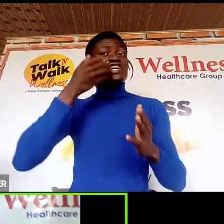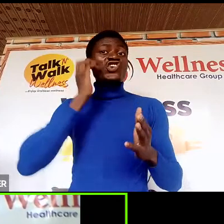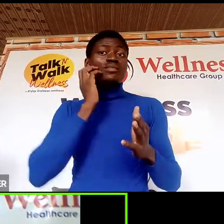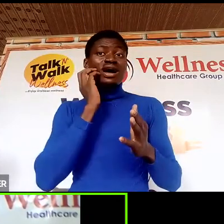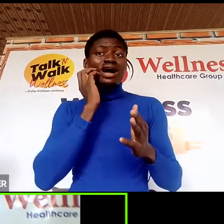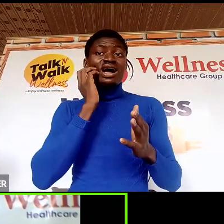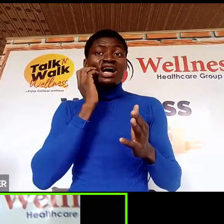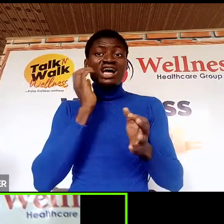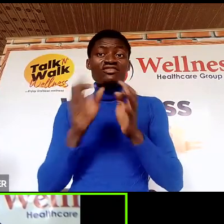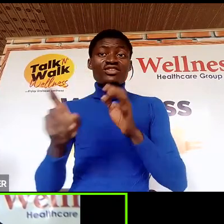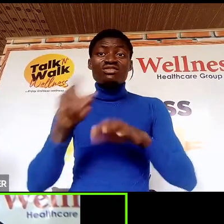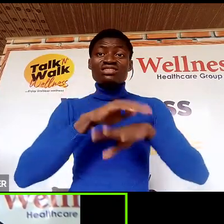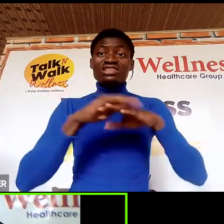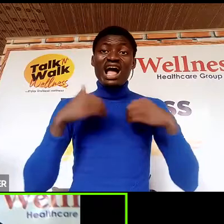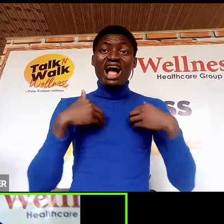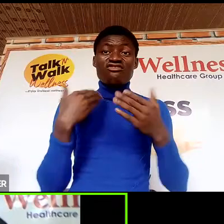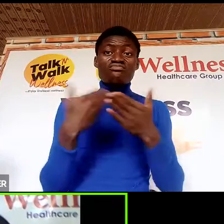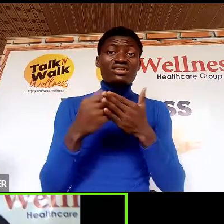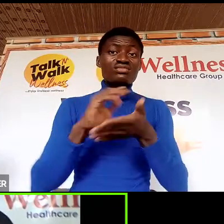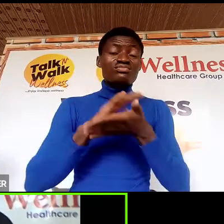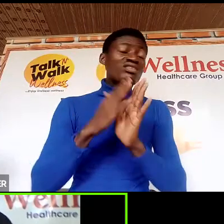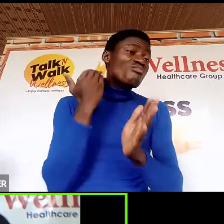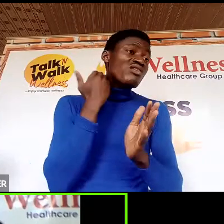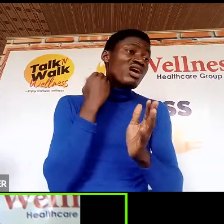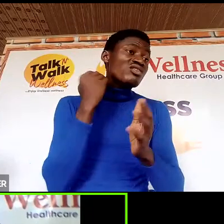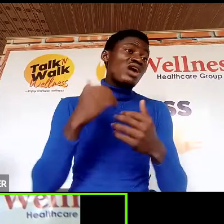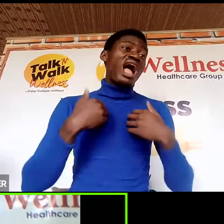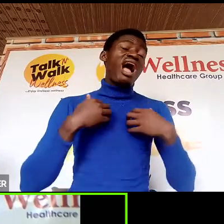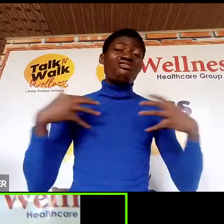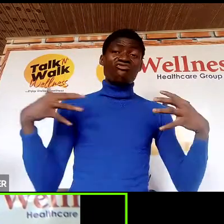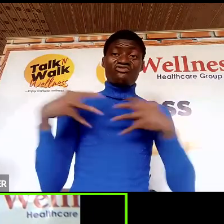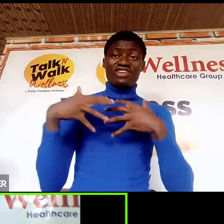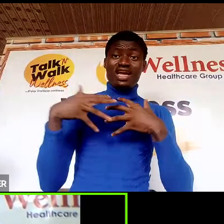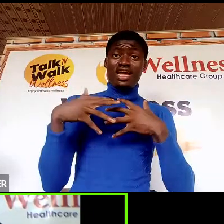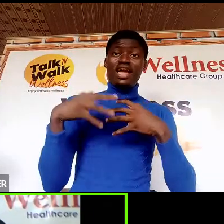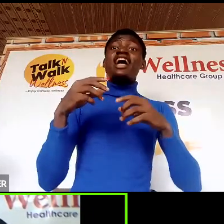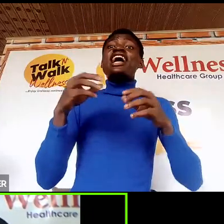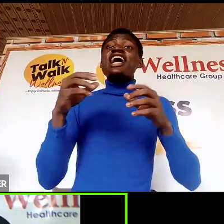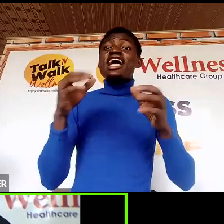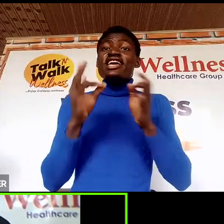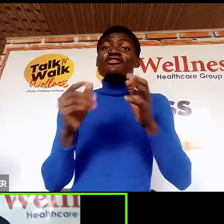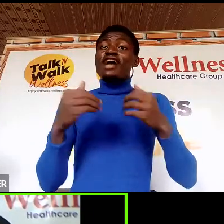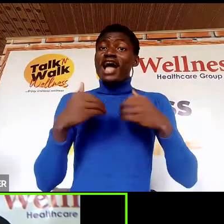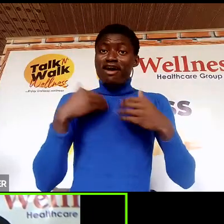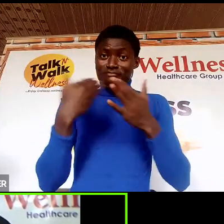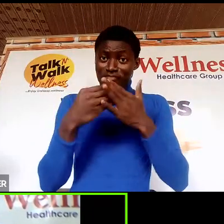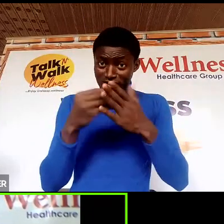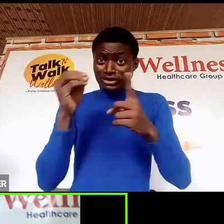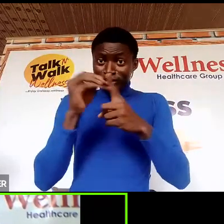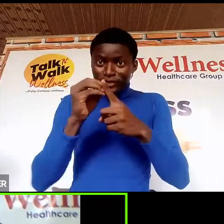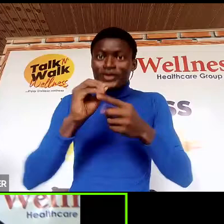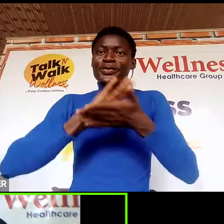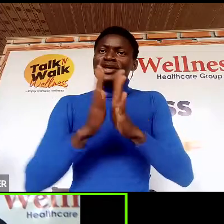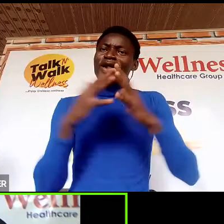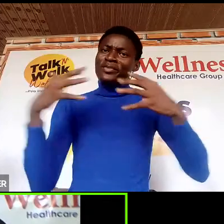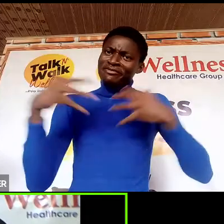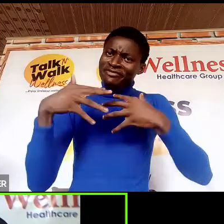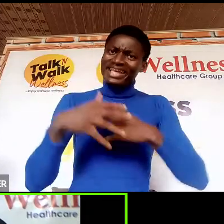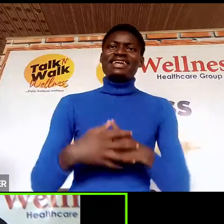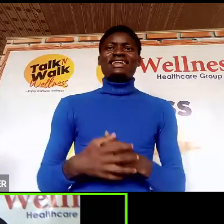baba igoya. Meaning that when you do not have money, you are likely to be afraid every day of your